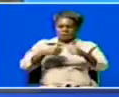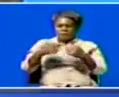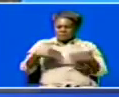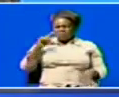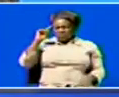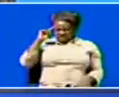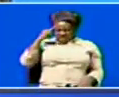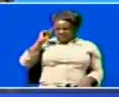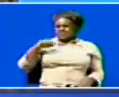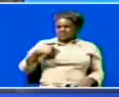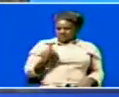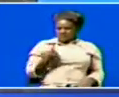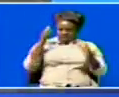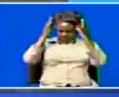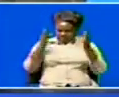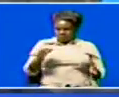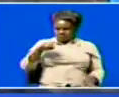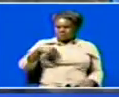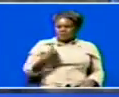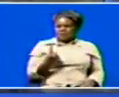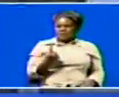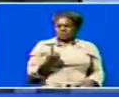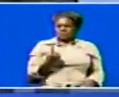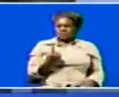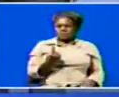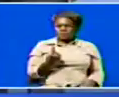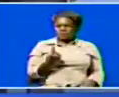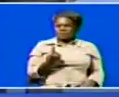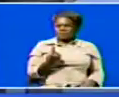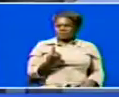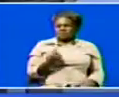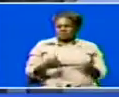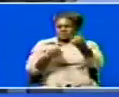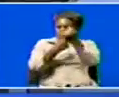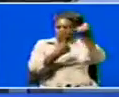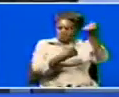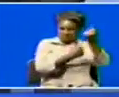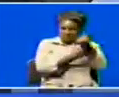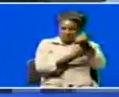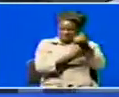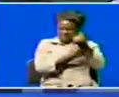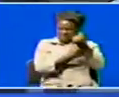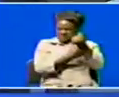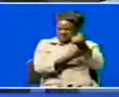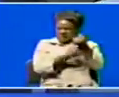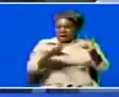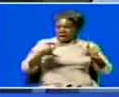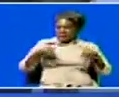really think for themselves, to really make decisions for themselves and to mm-hmm. become active citizens. So how did your fans, of course, most of them are Kenyans, how did they receive